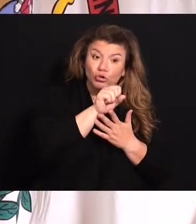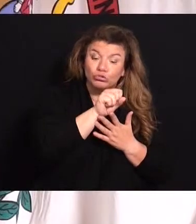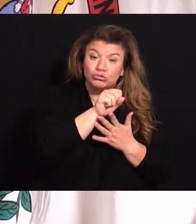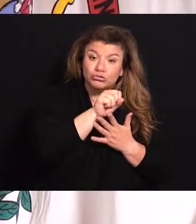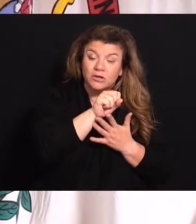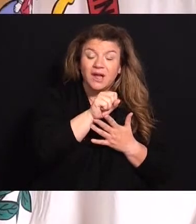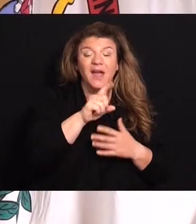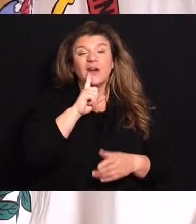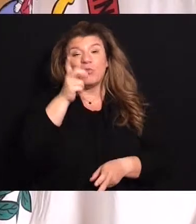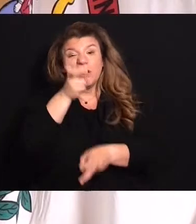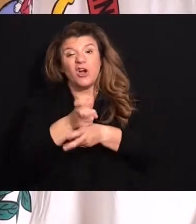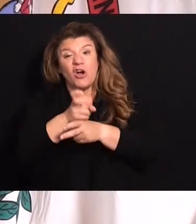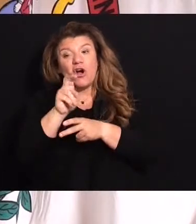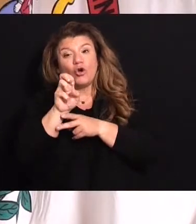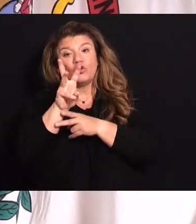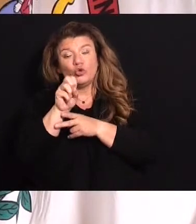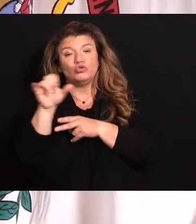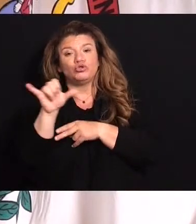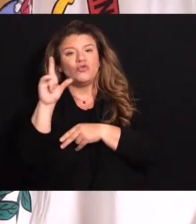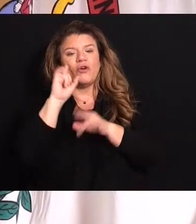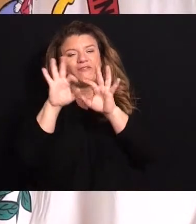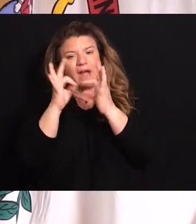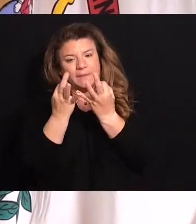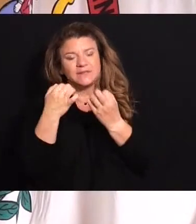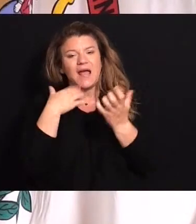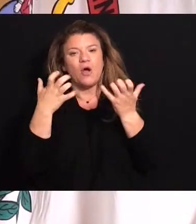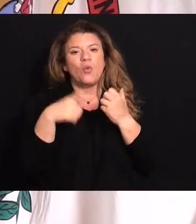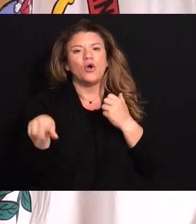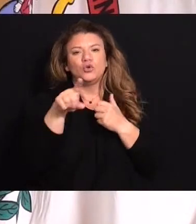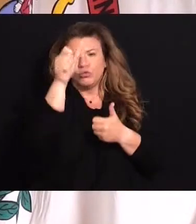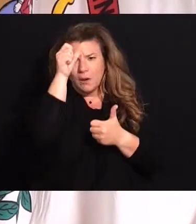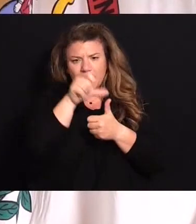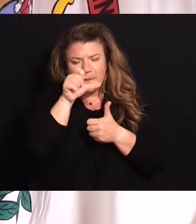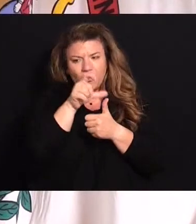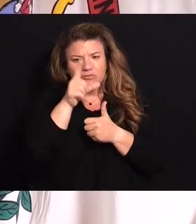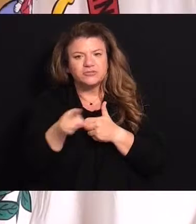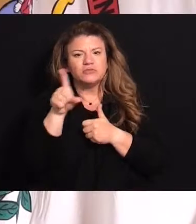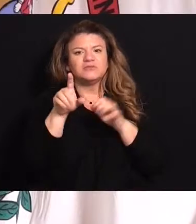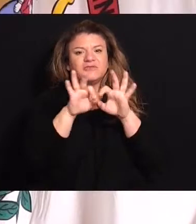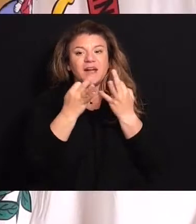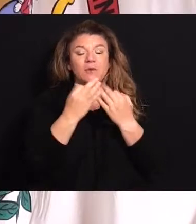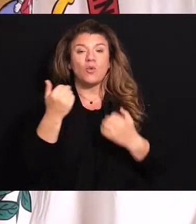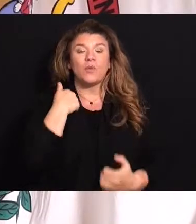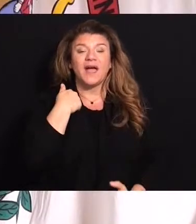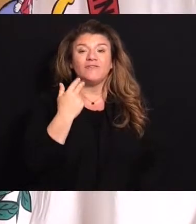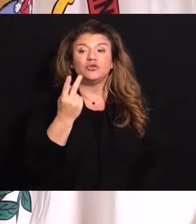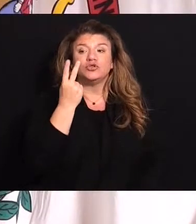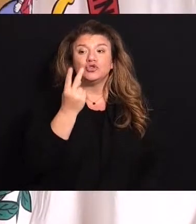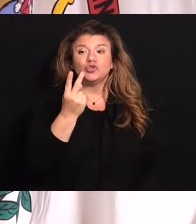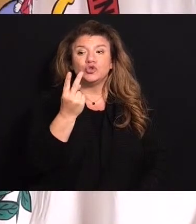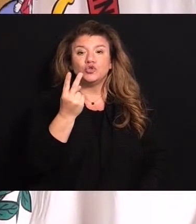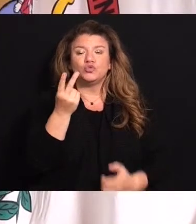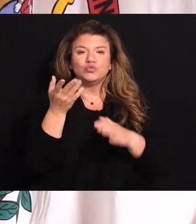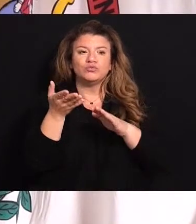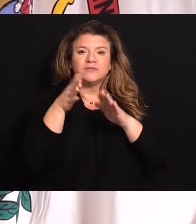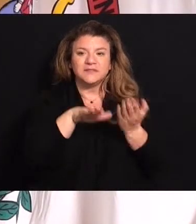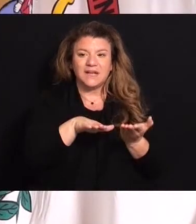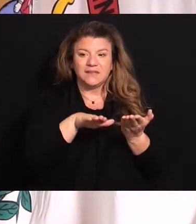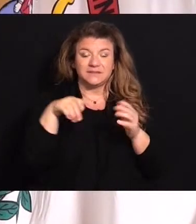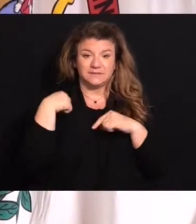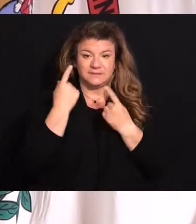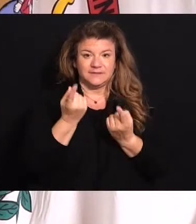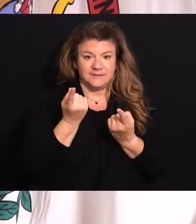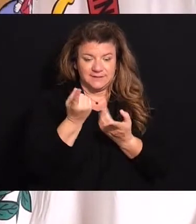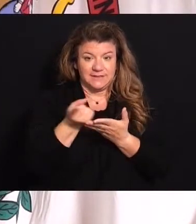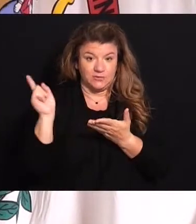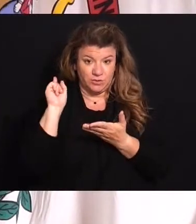really tough news on these families, and I want you to remember them. And we have two losses or two deaths since the last